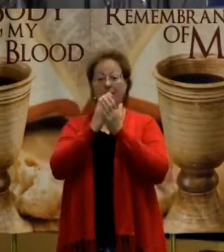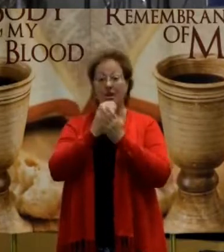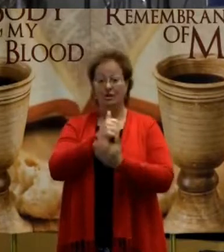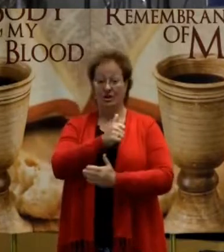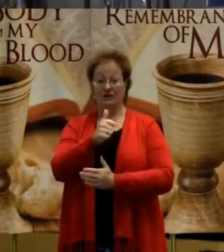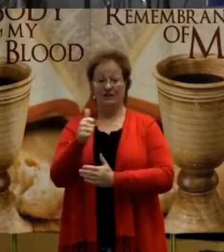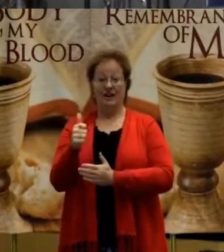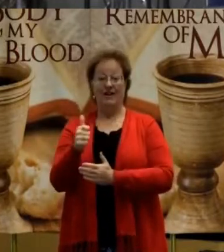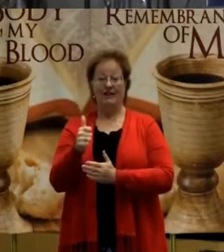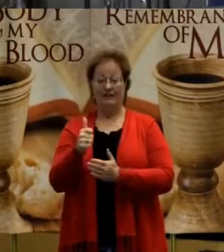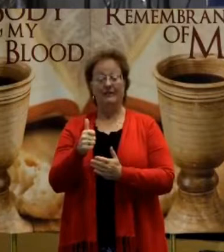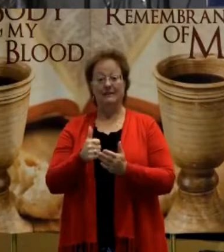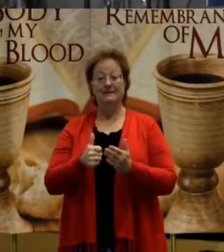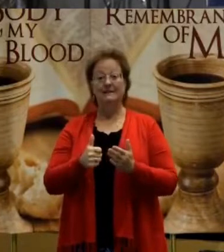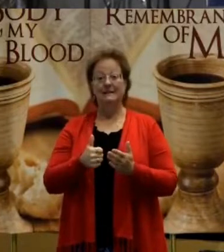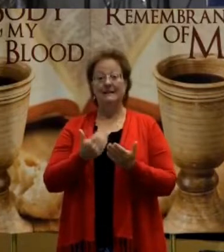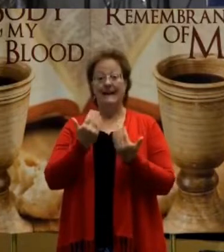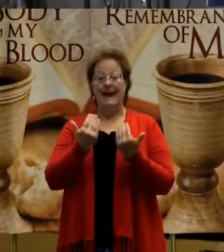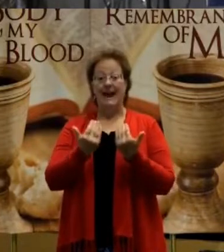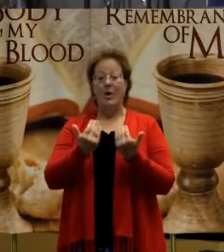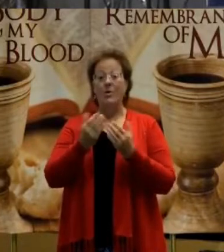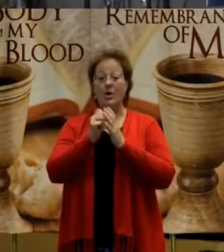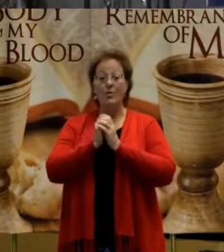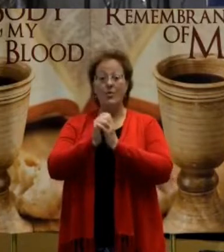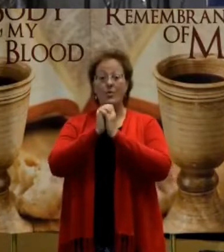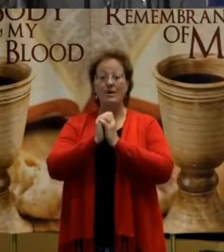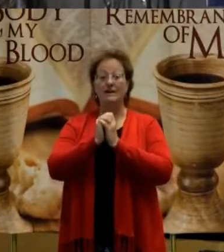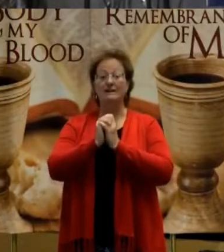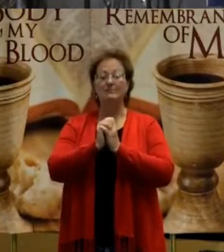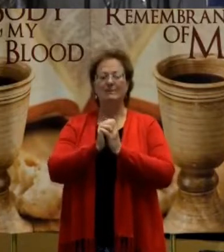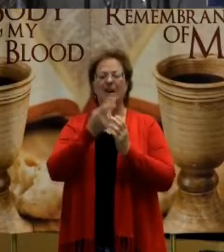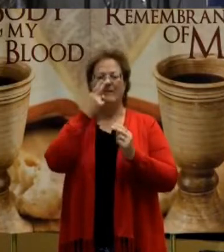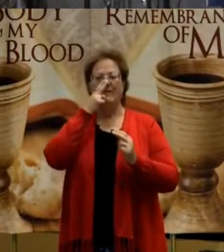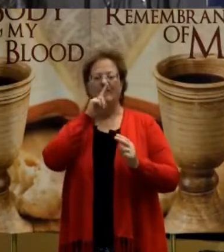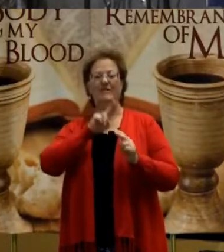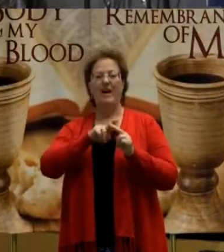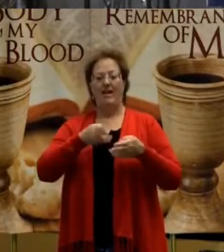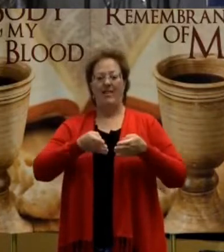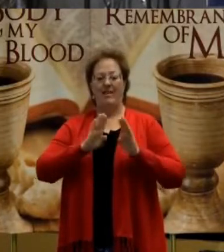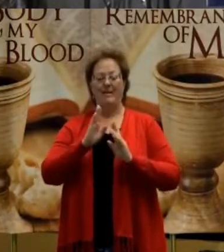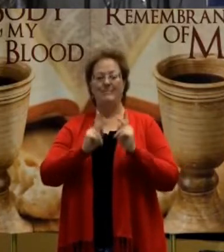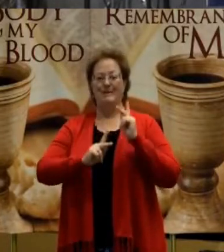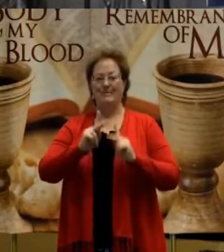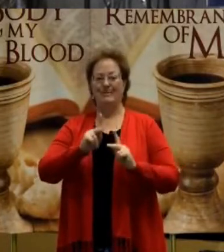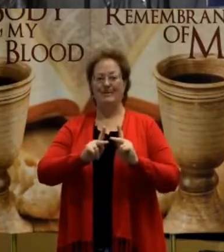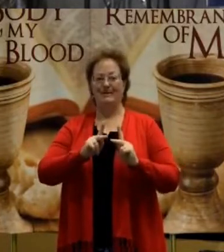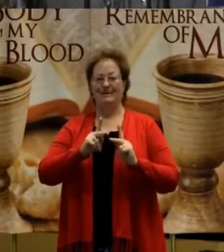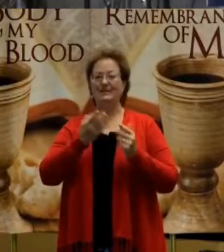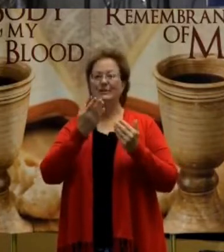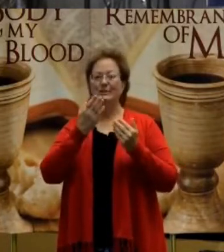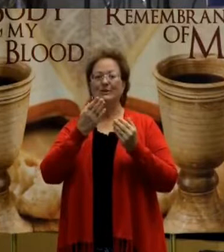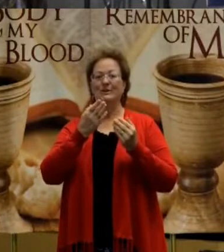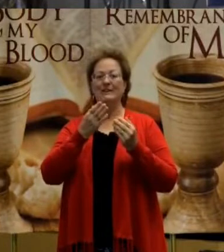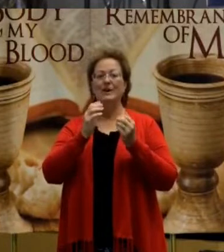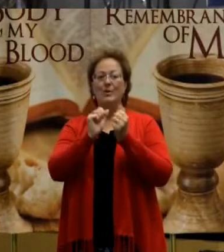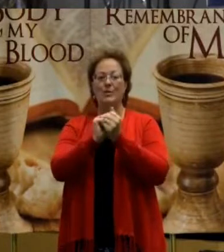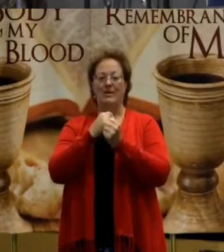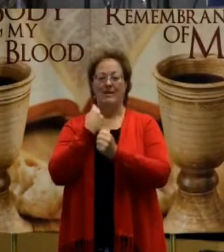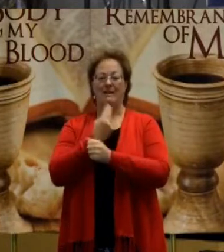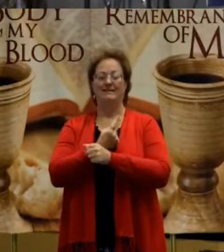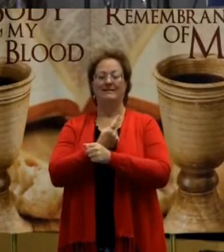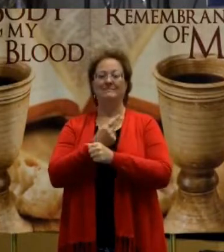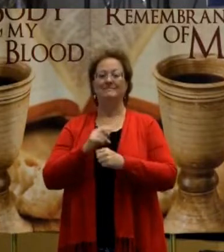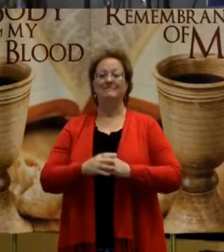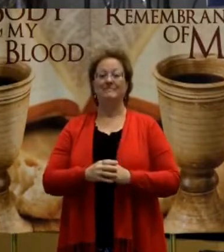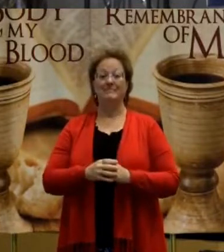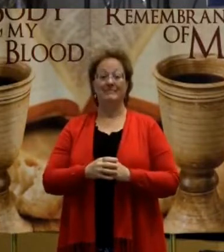stream worship and put it on your social media, it's a real fun way to let people know that you were at church today and you heard some good news. So